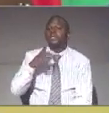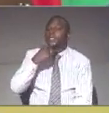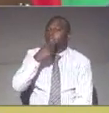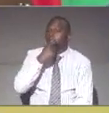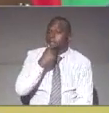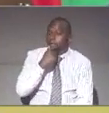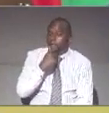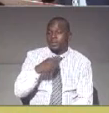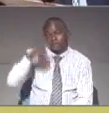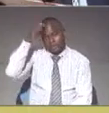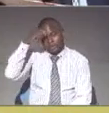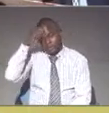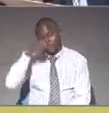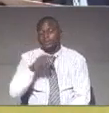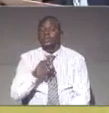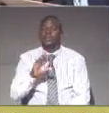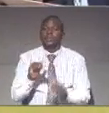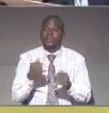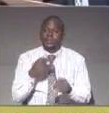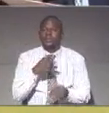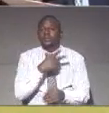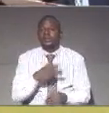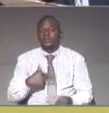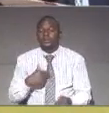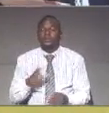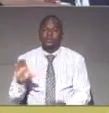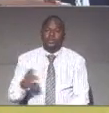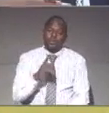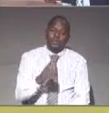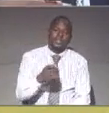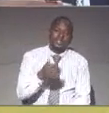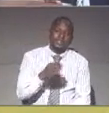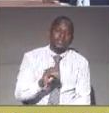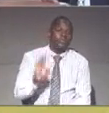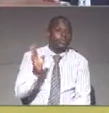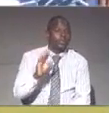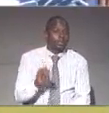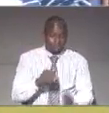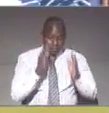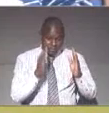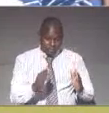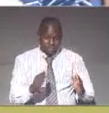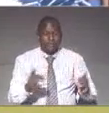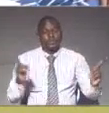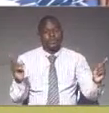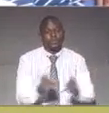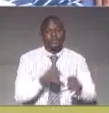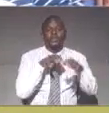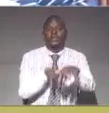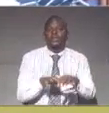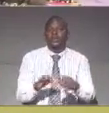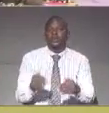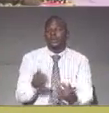sub-region and in West Nile. The Danish government has committed 160 billion shillings, targeting the smallholder farmers